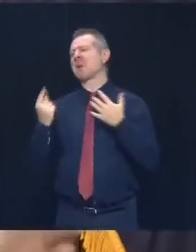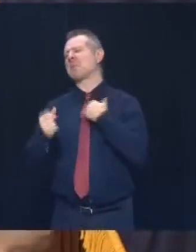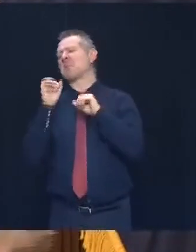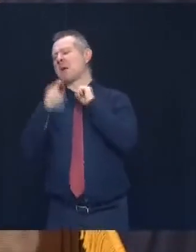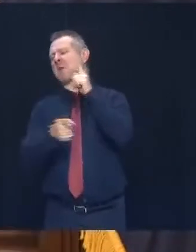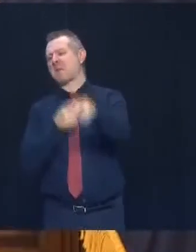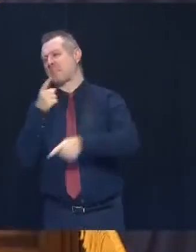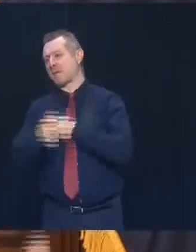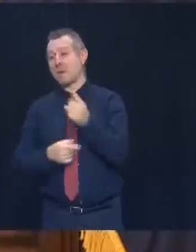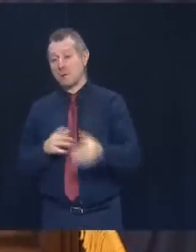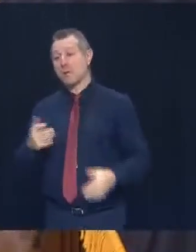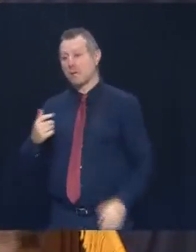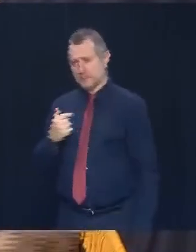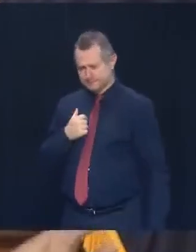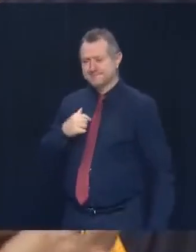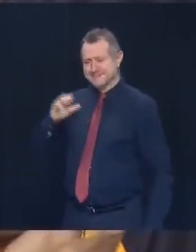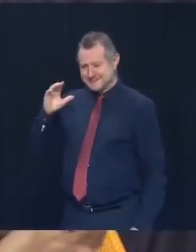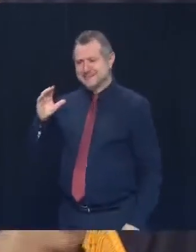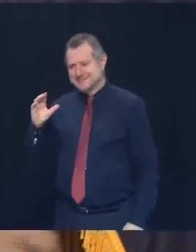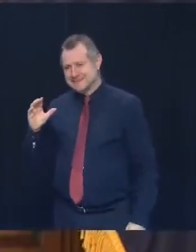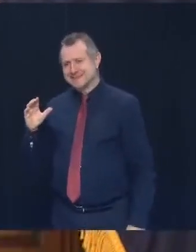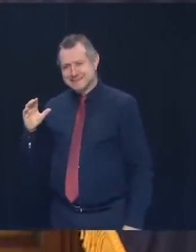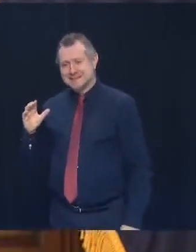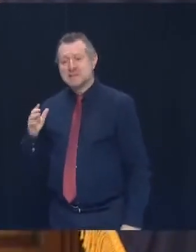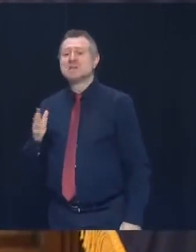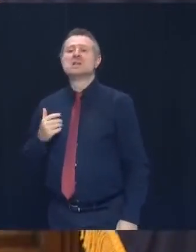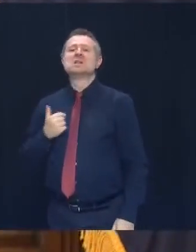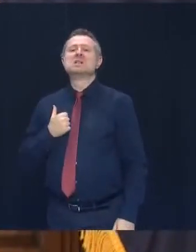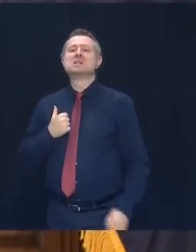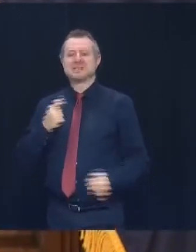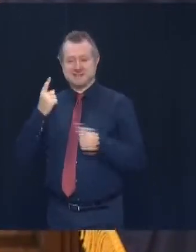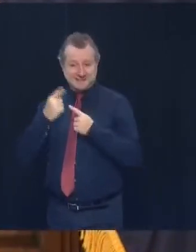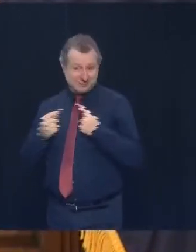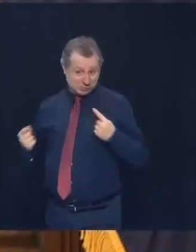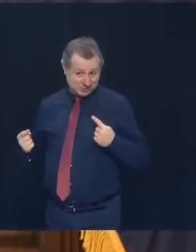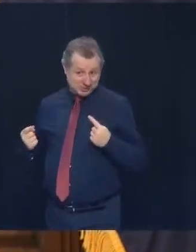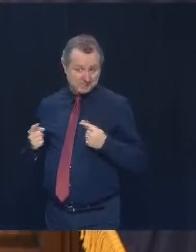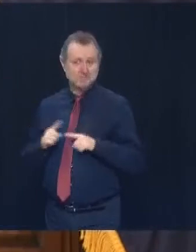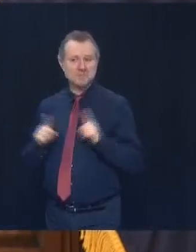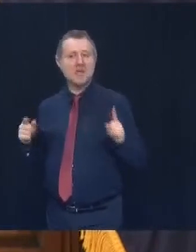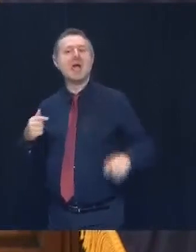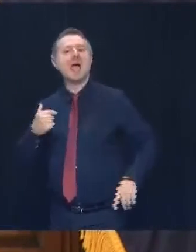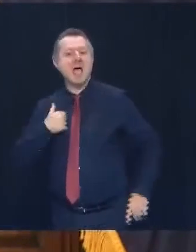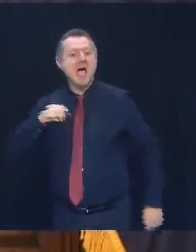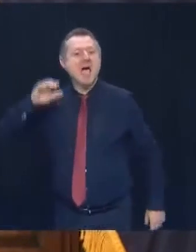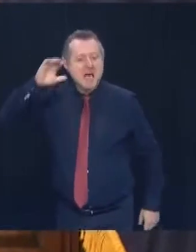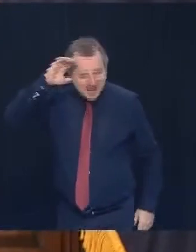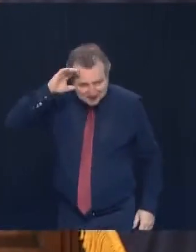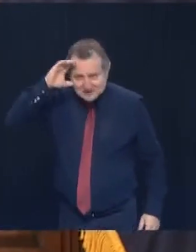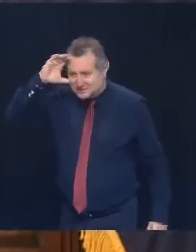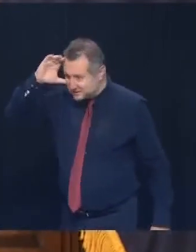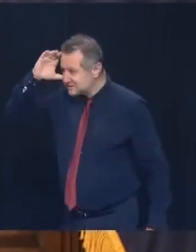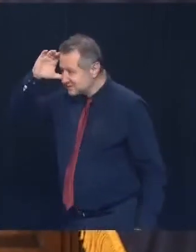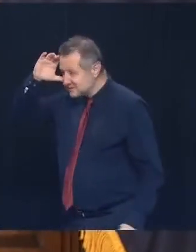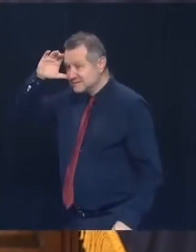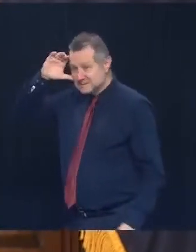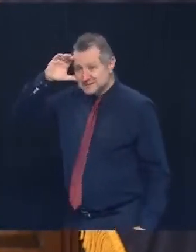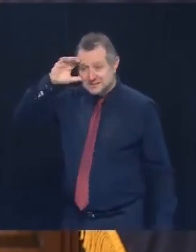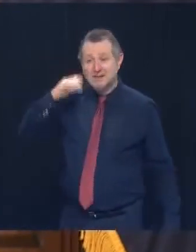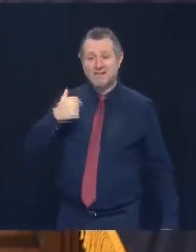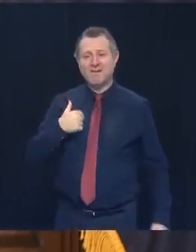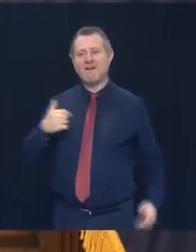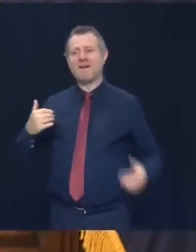hear that point of view. I don't agree with it, but I hear that point of view. So I don't think I have political capital.